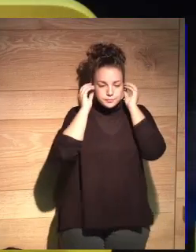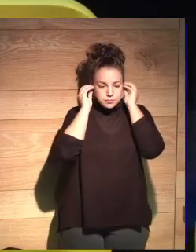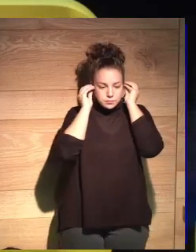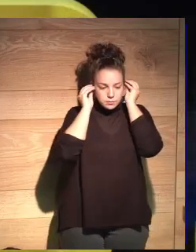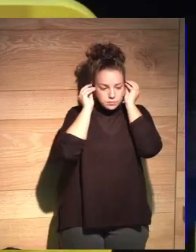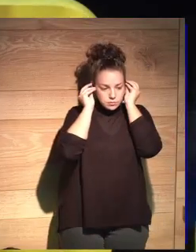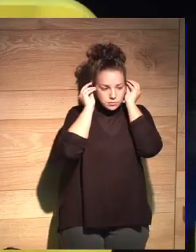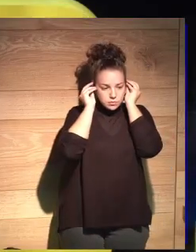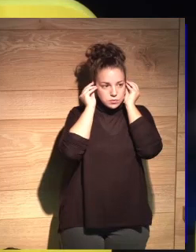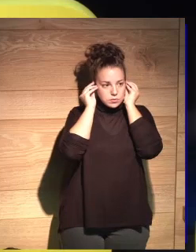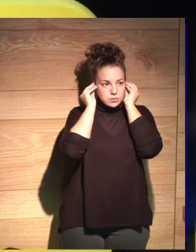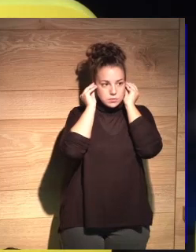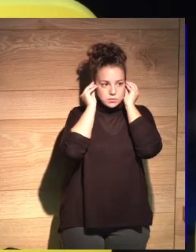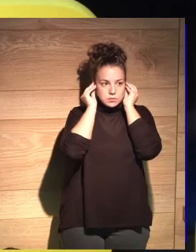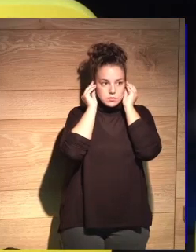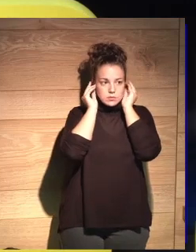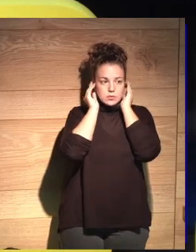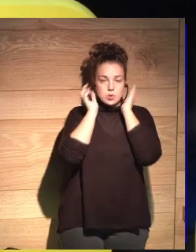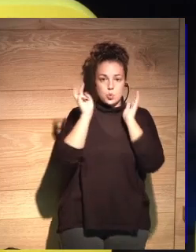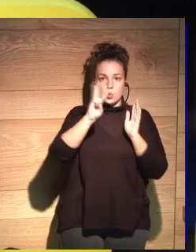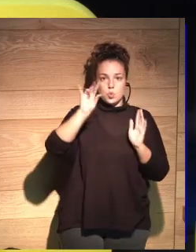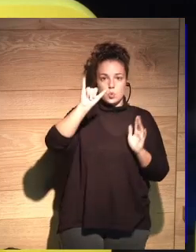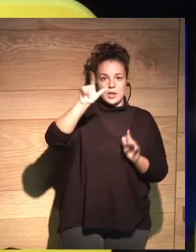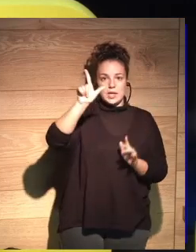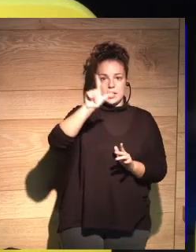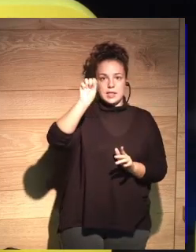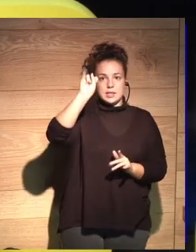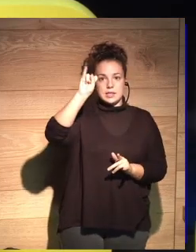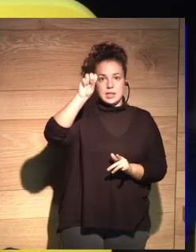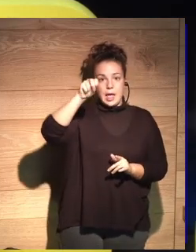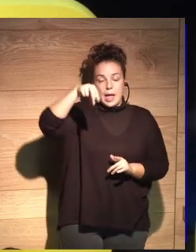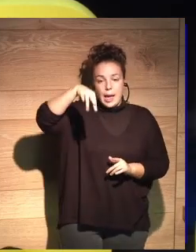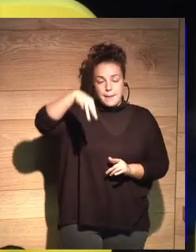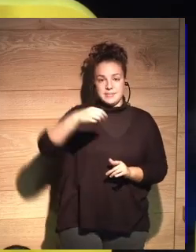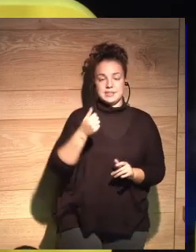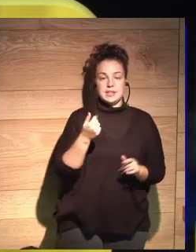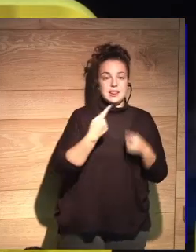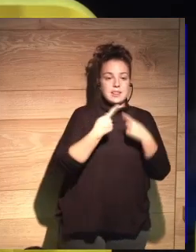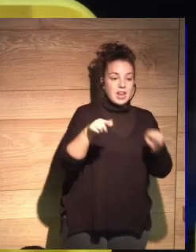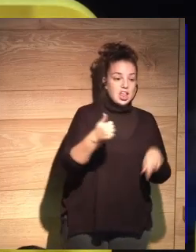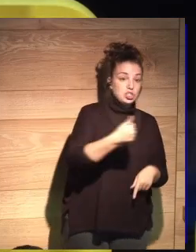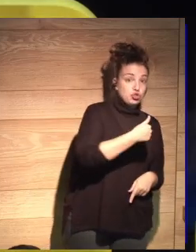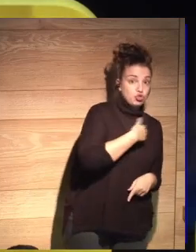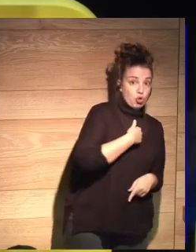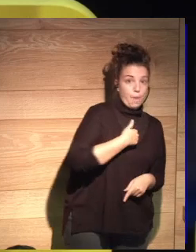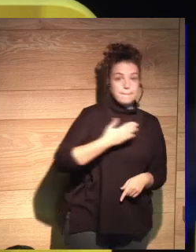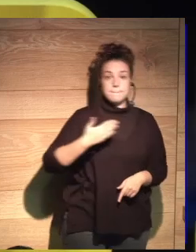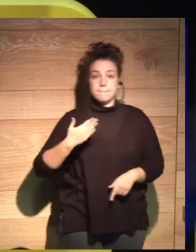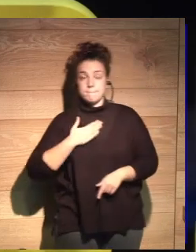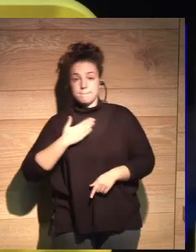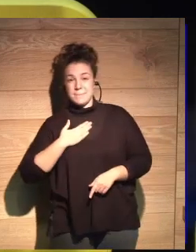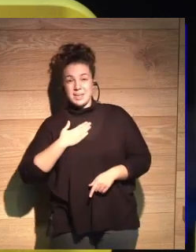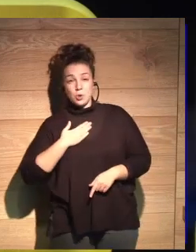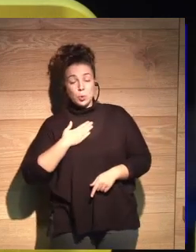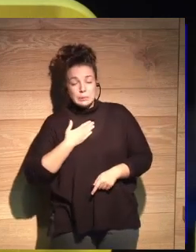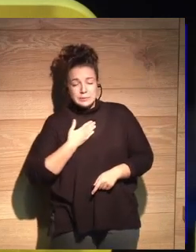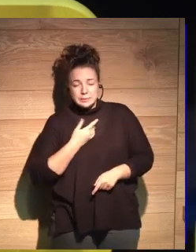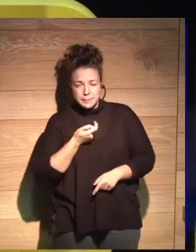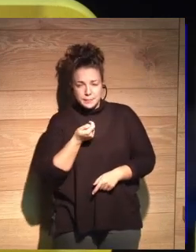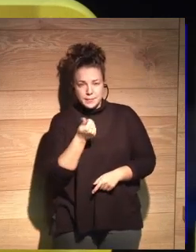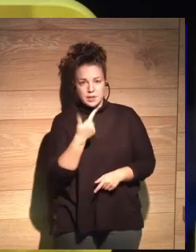already pointed out, that the difference between me and mine is rather small. And Sigmund